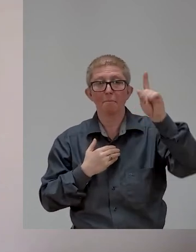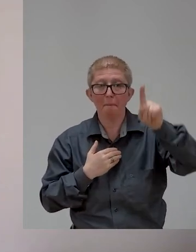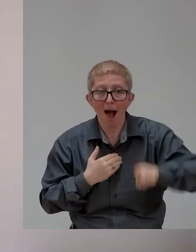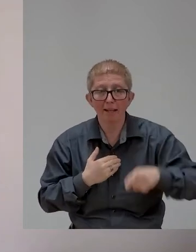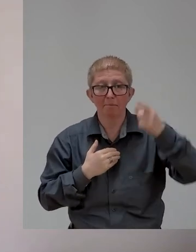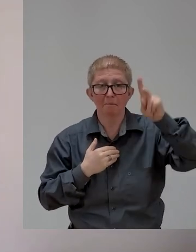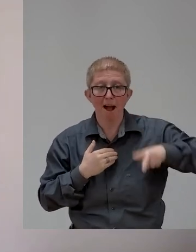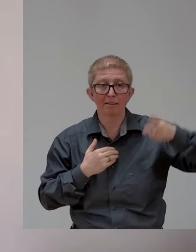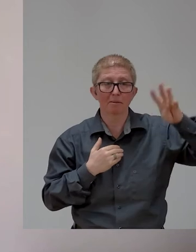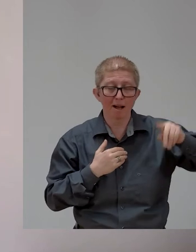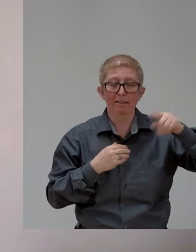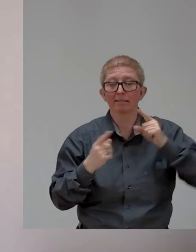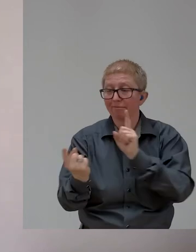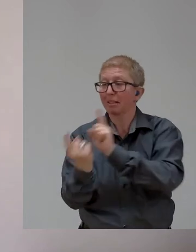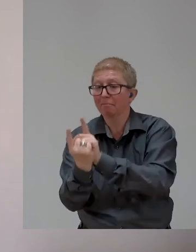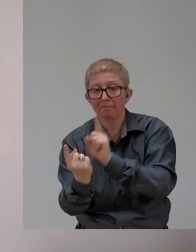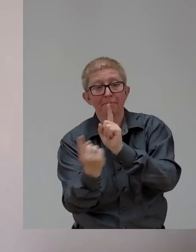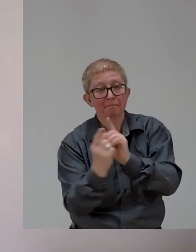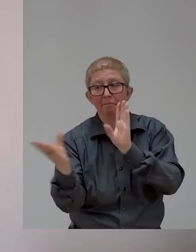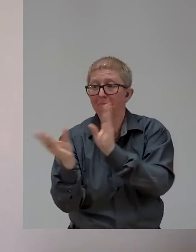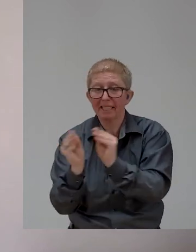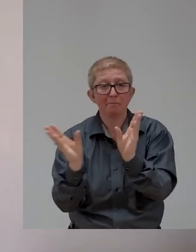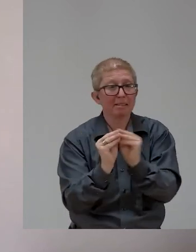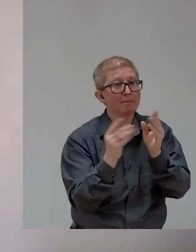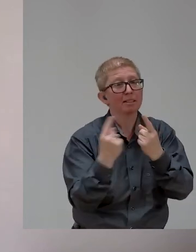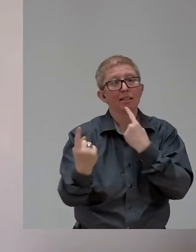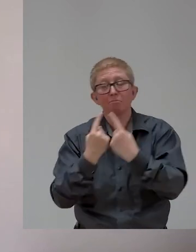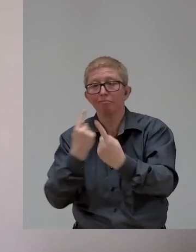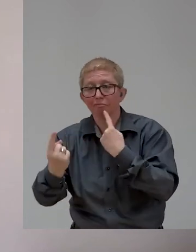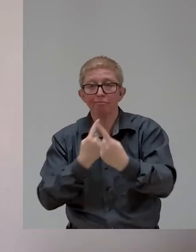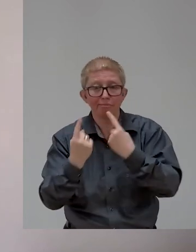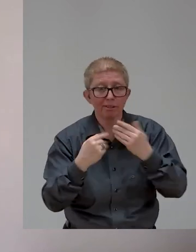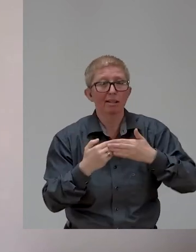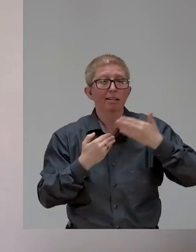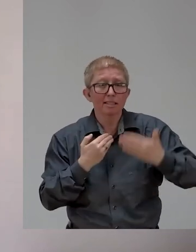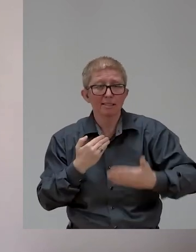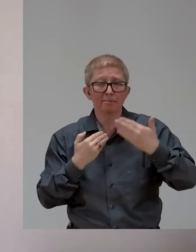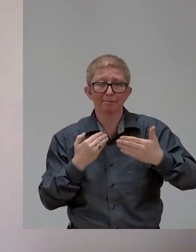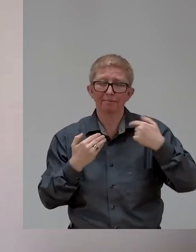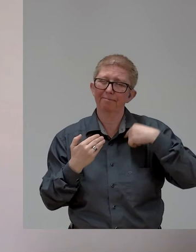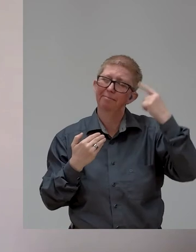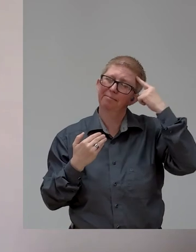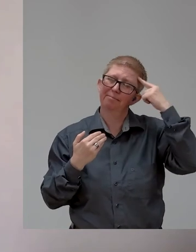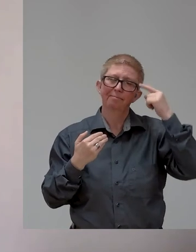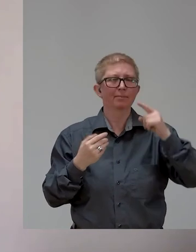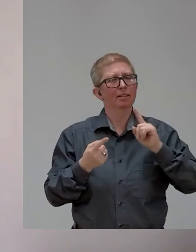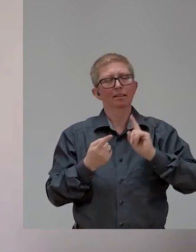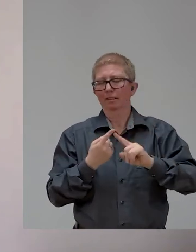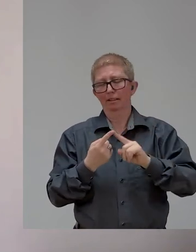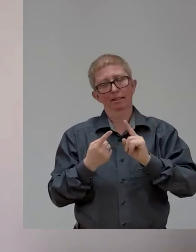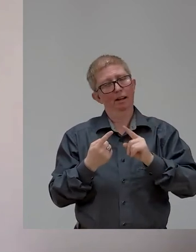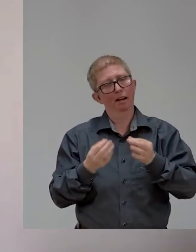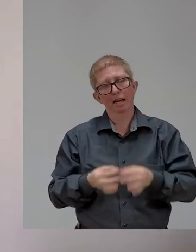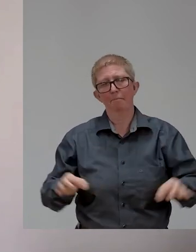Really, a really lengthy process. But I think more important than the patience and perseverance was